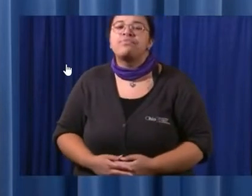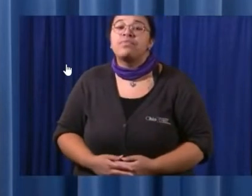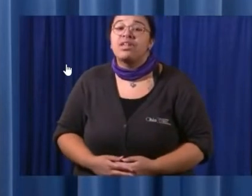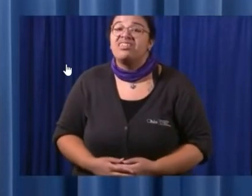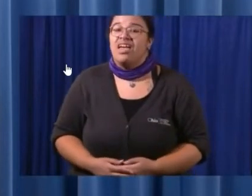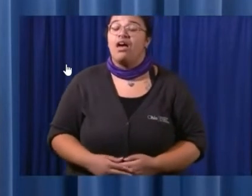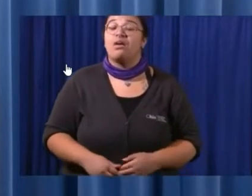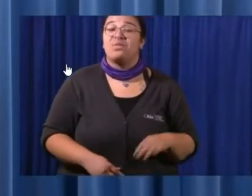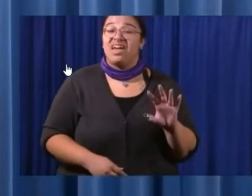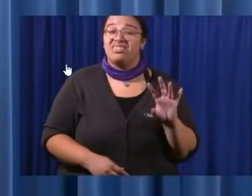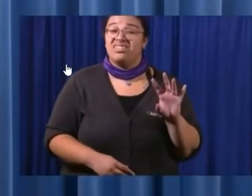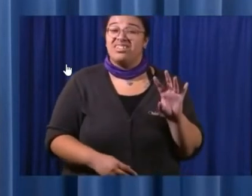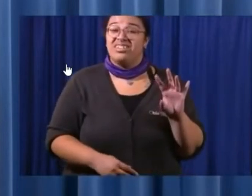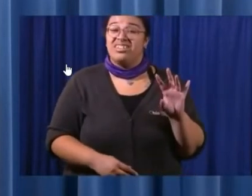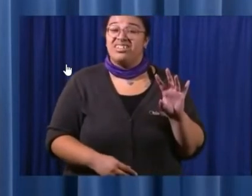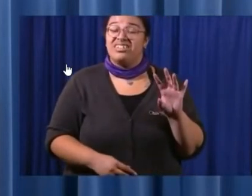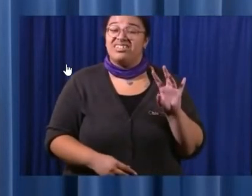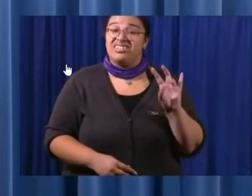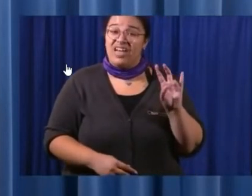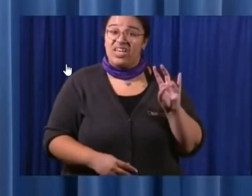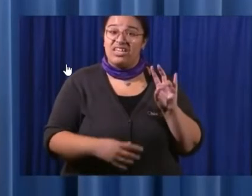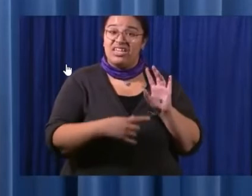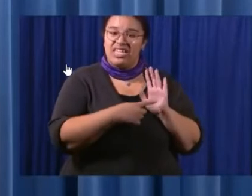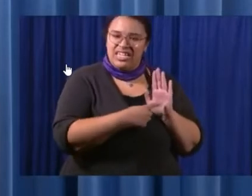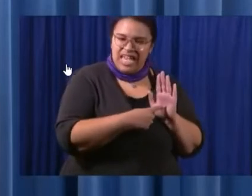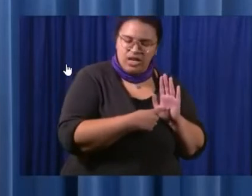that Dayton Mayor Ann Whaley,